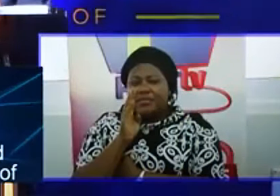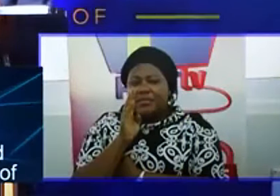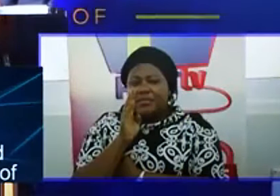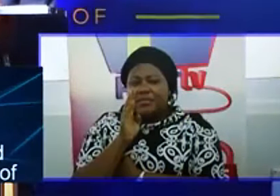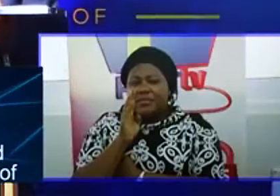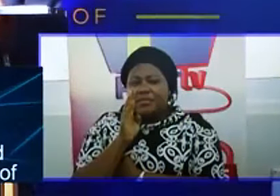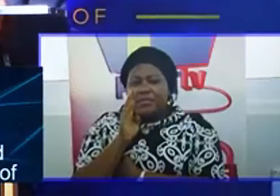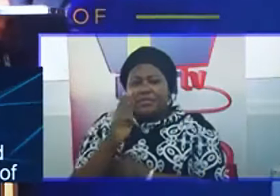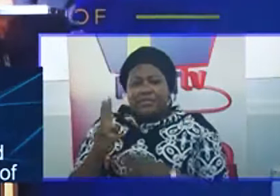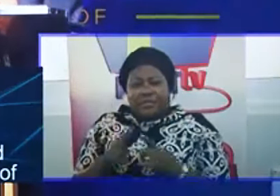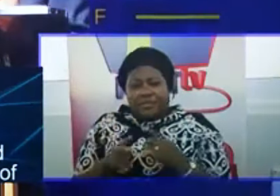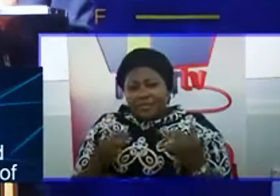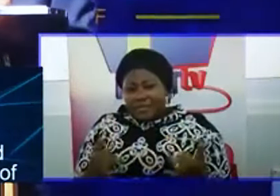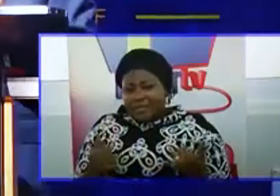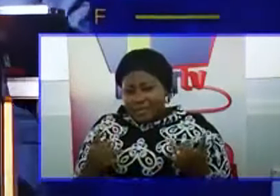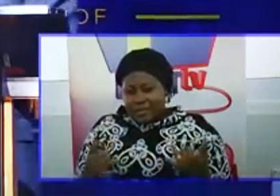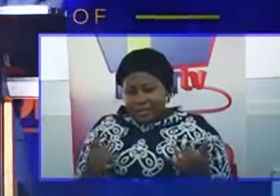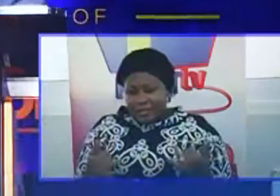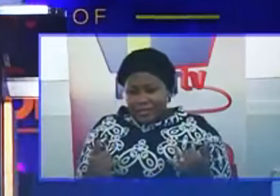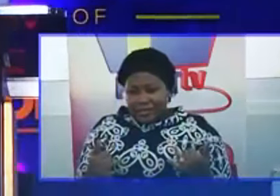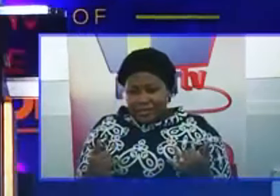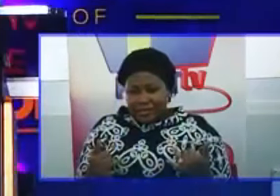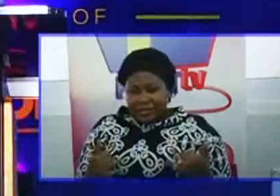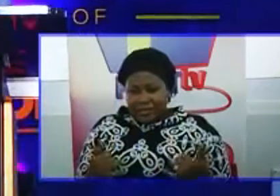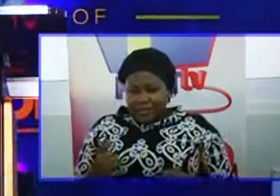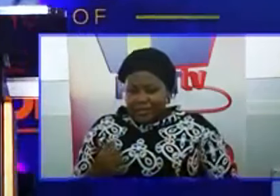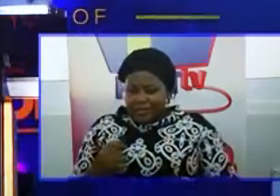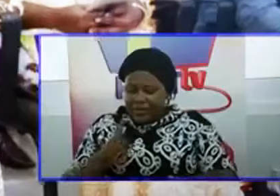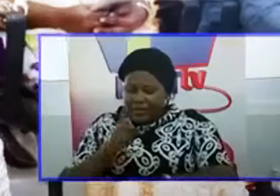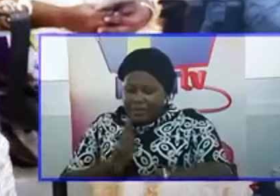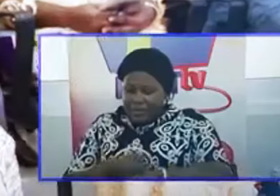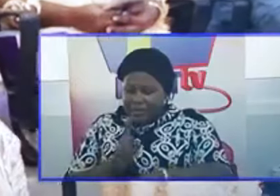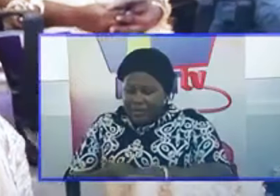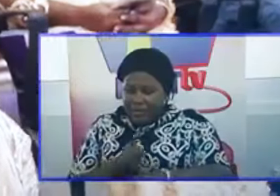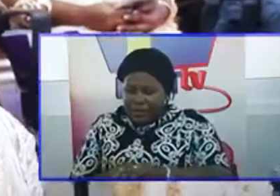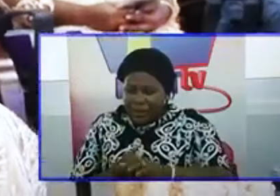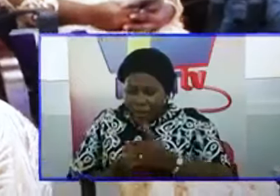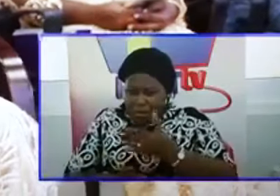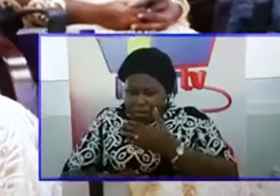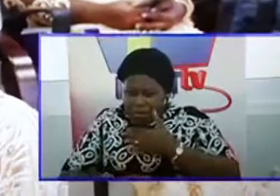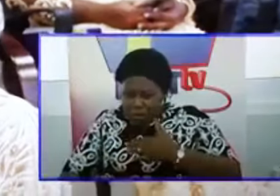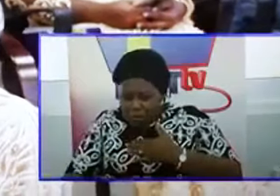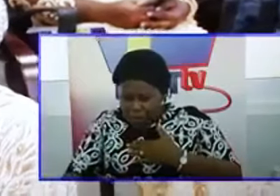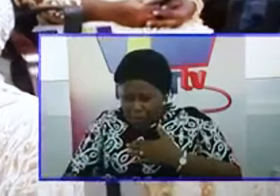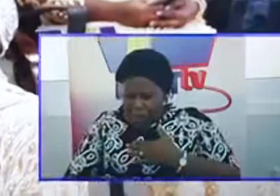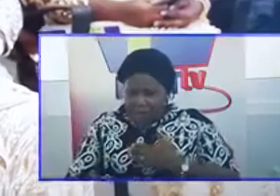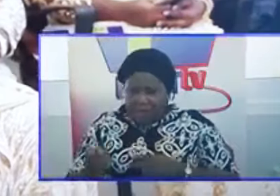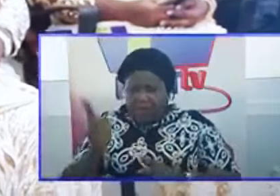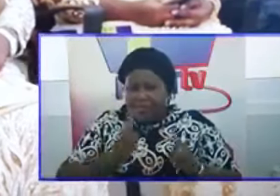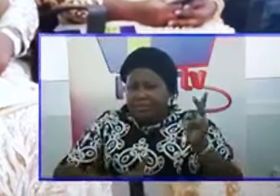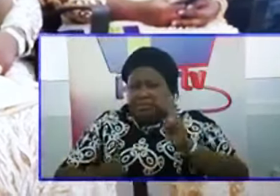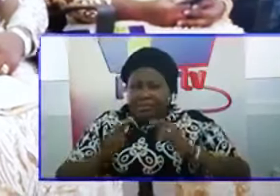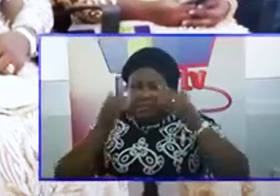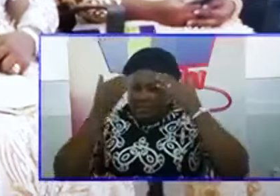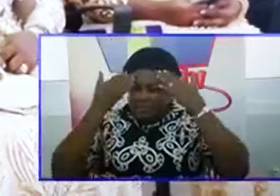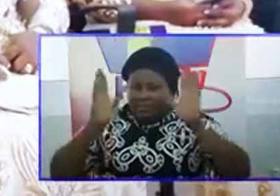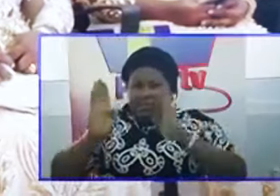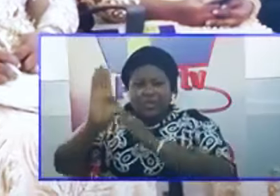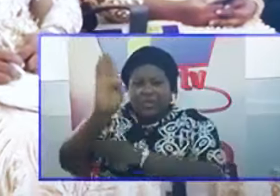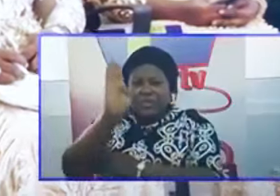So we are seeing that he was born at a time where people did not know God and they served Baal and the Asherah.